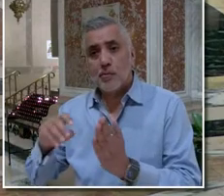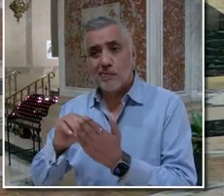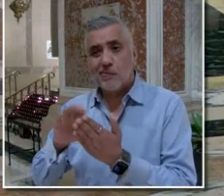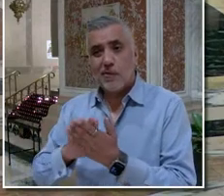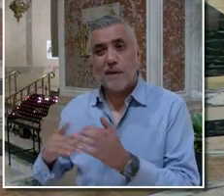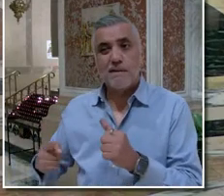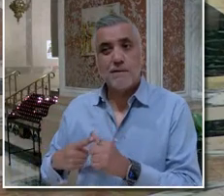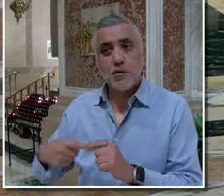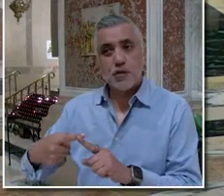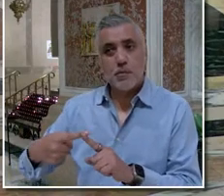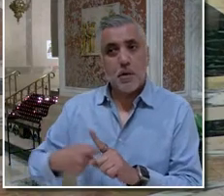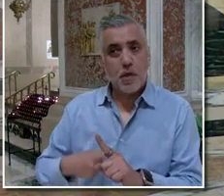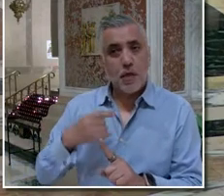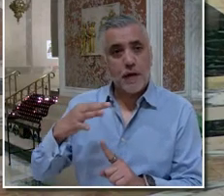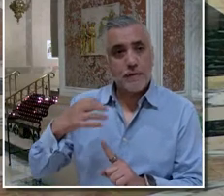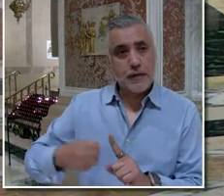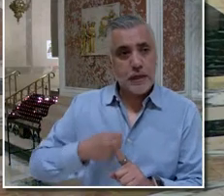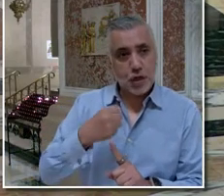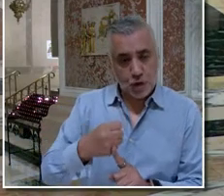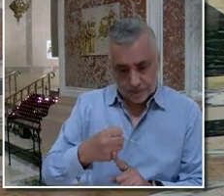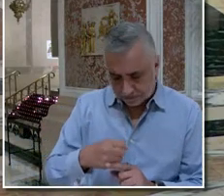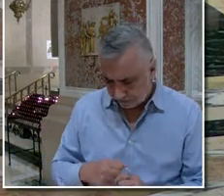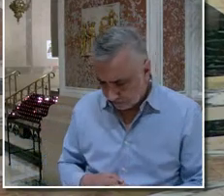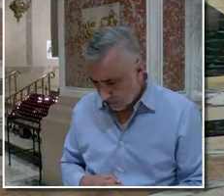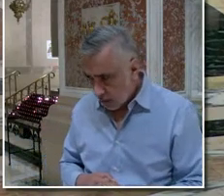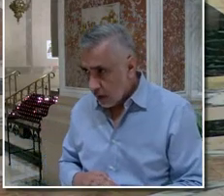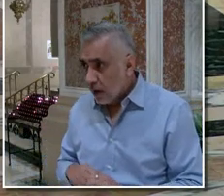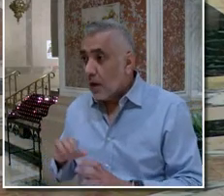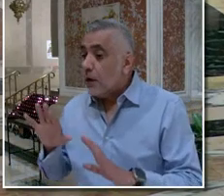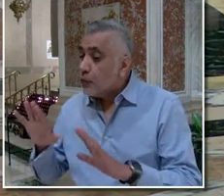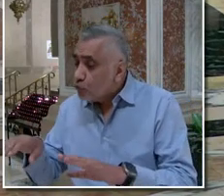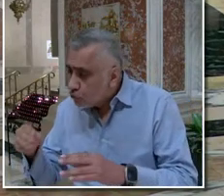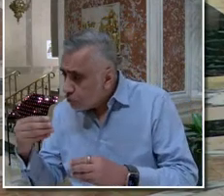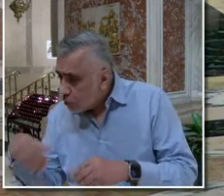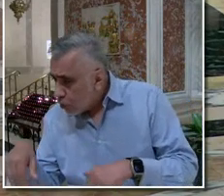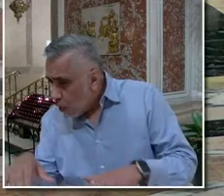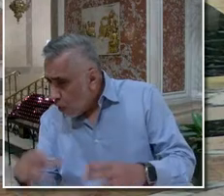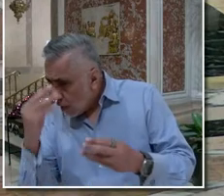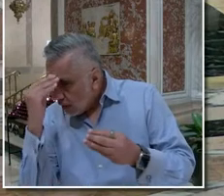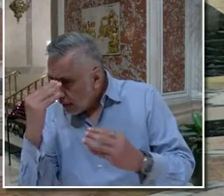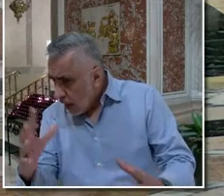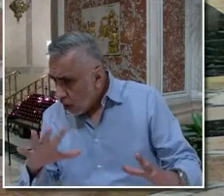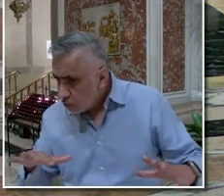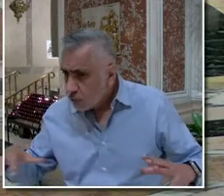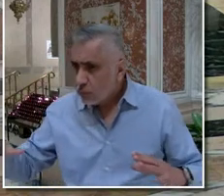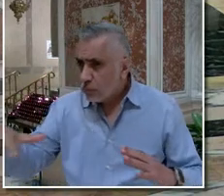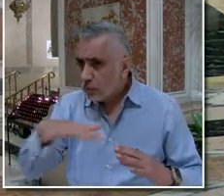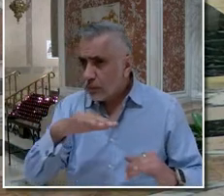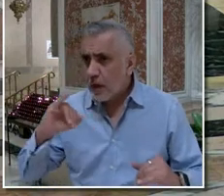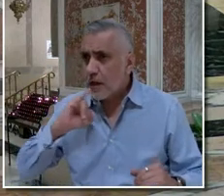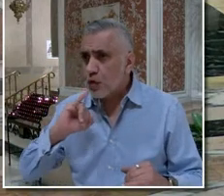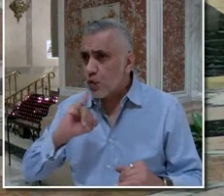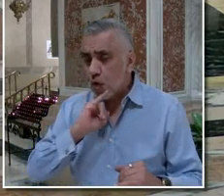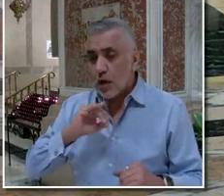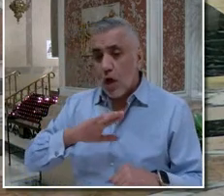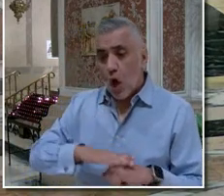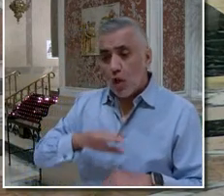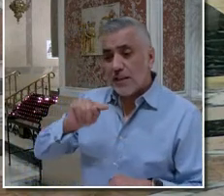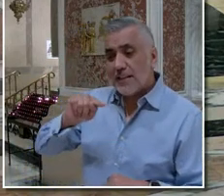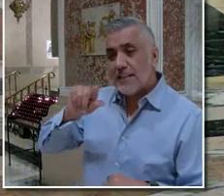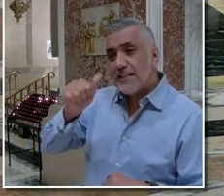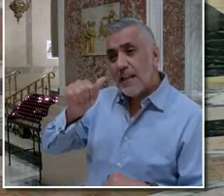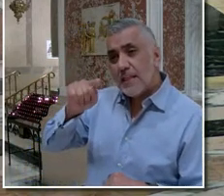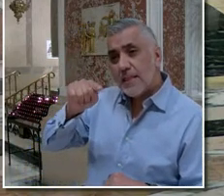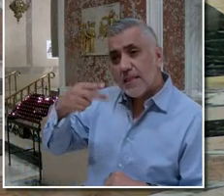first month of the year. Tell the whole community of Israel, on the 10th of this